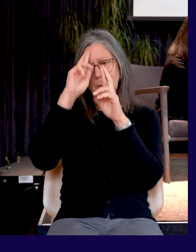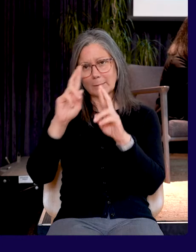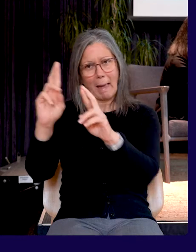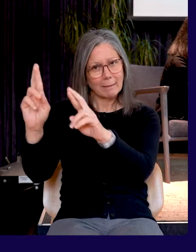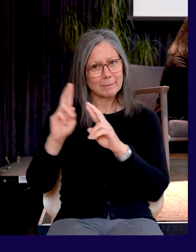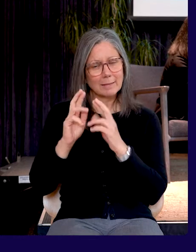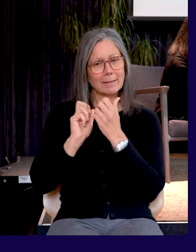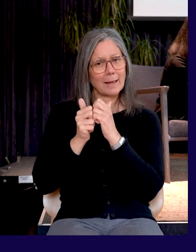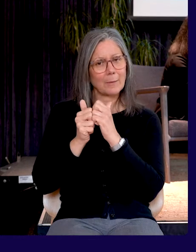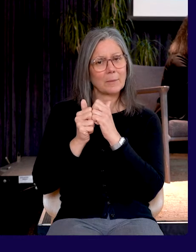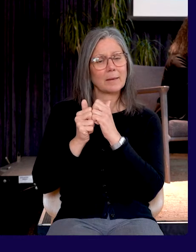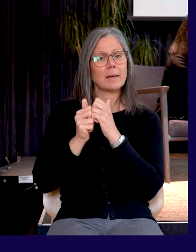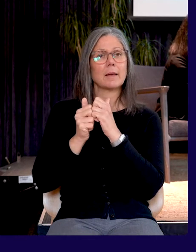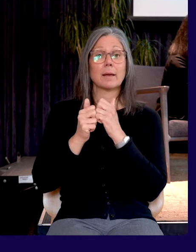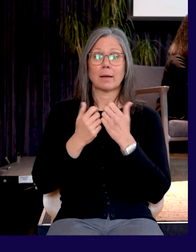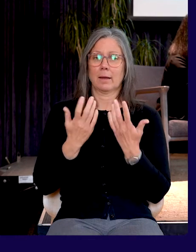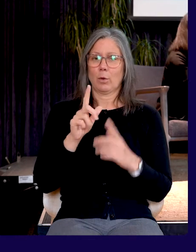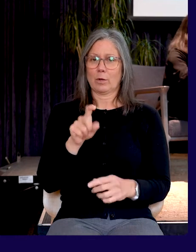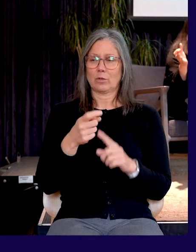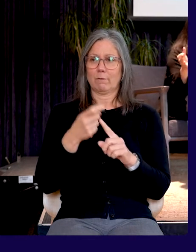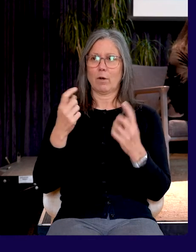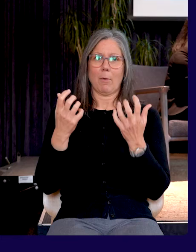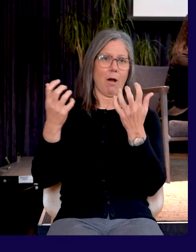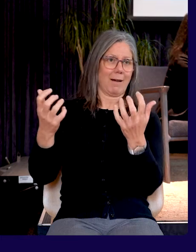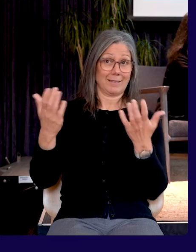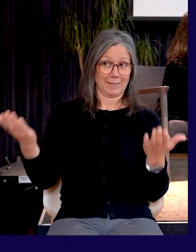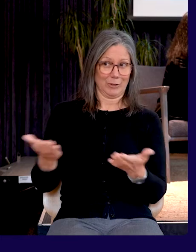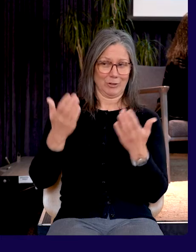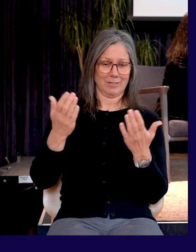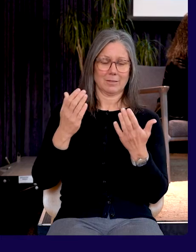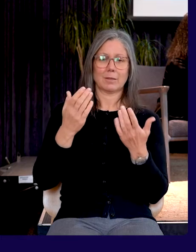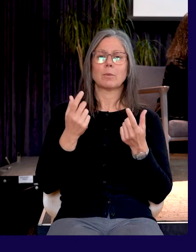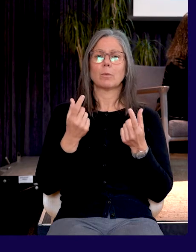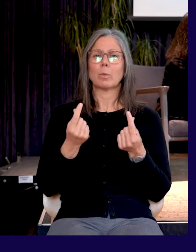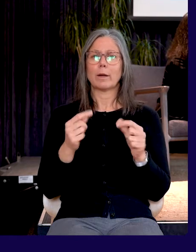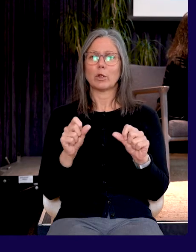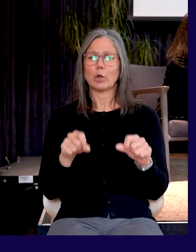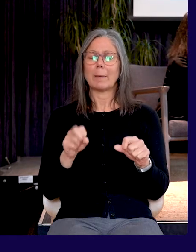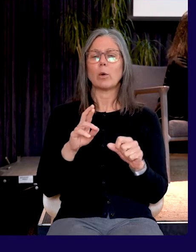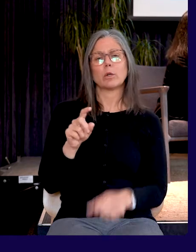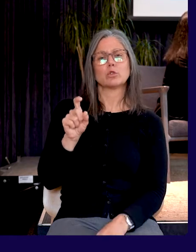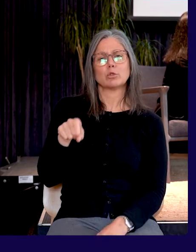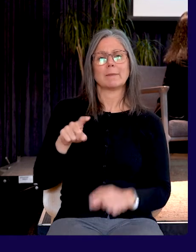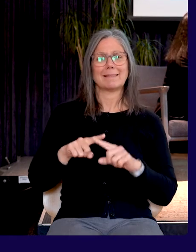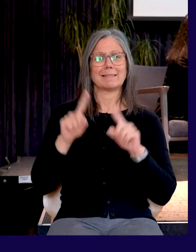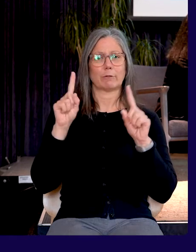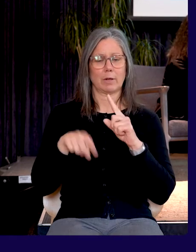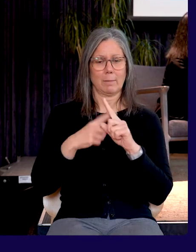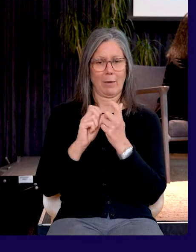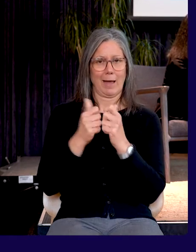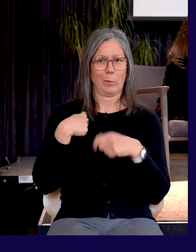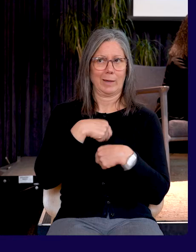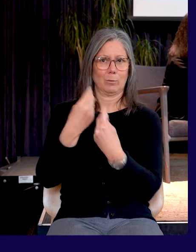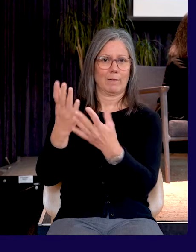up. This question from an attendee here is, what could be or should be different about how we train?